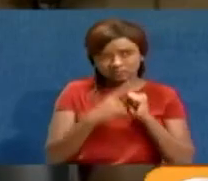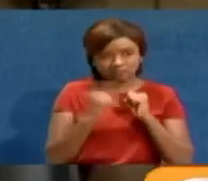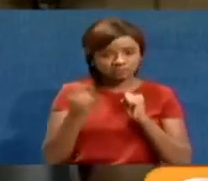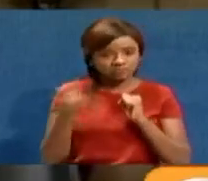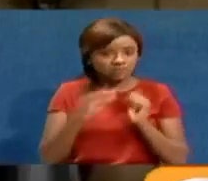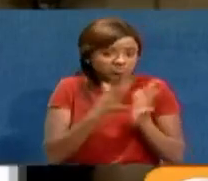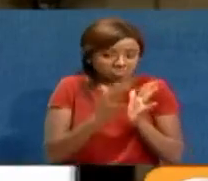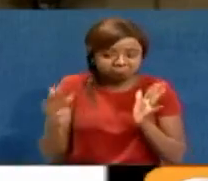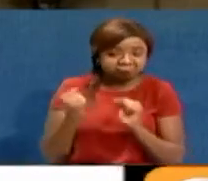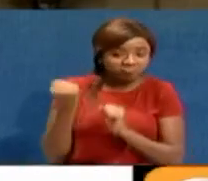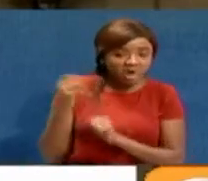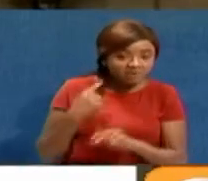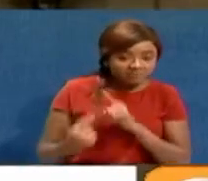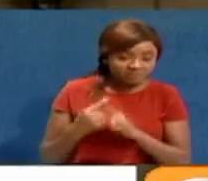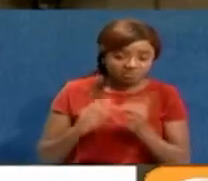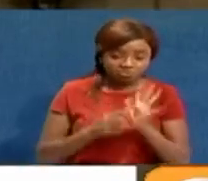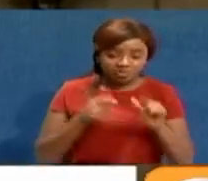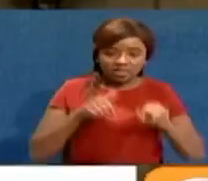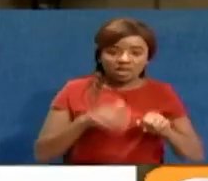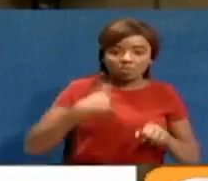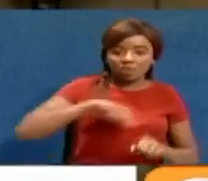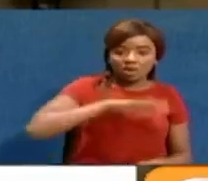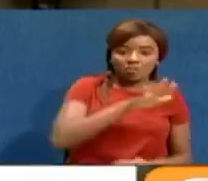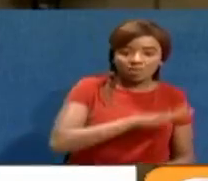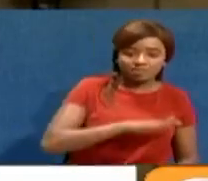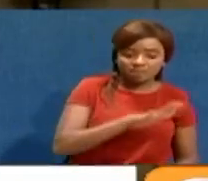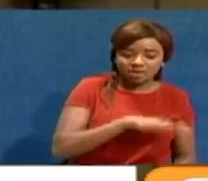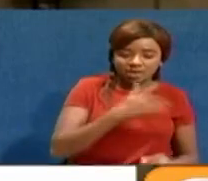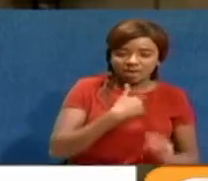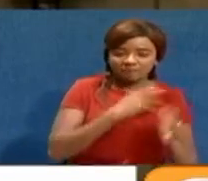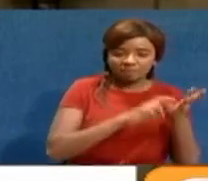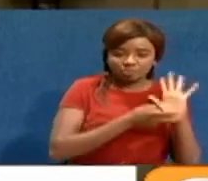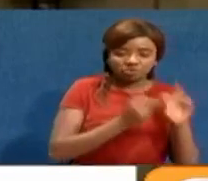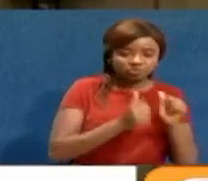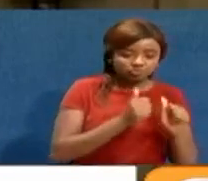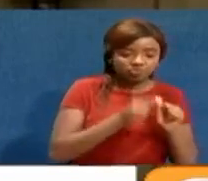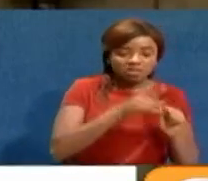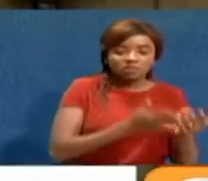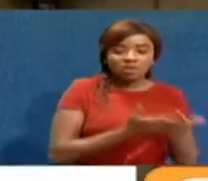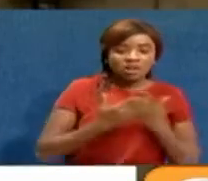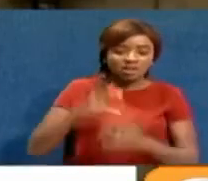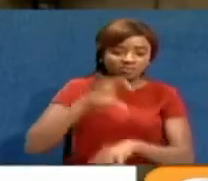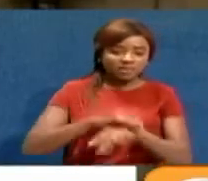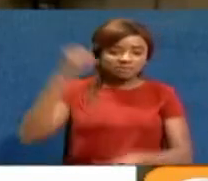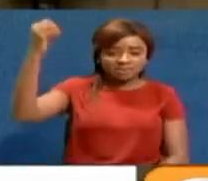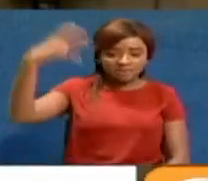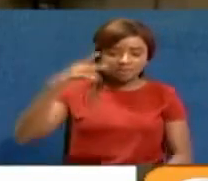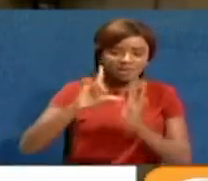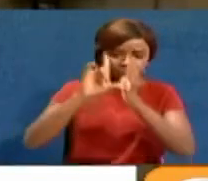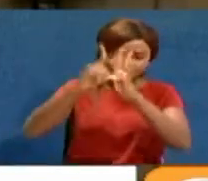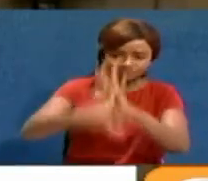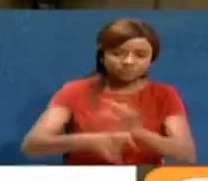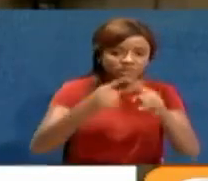even to 5 years. So the projects we are working on now will bring power on stream a little